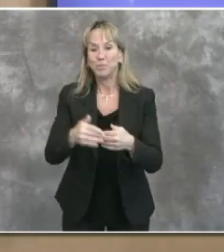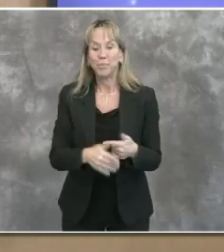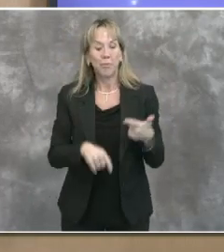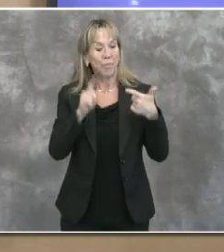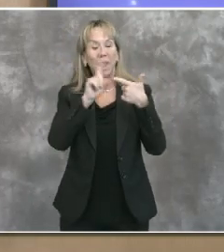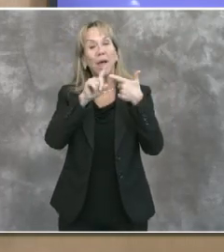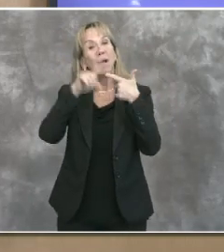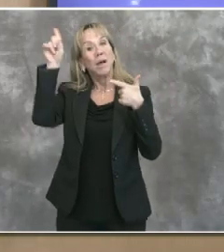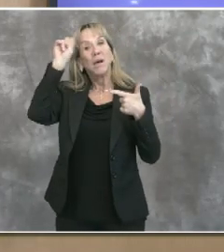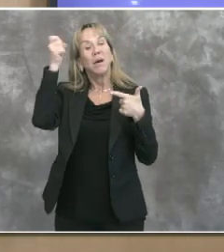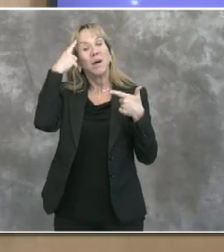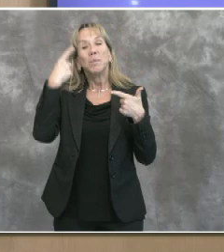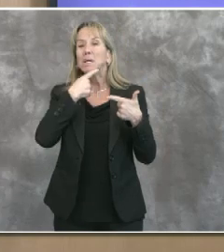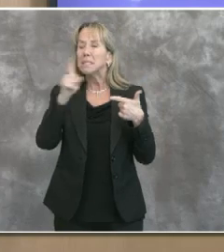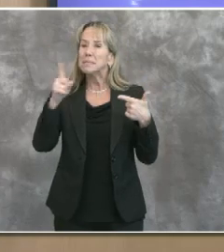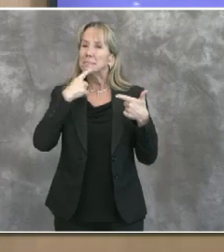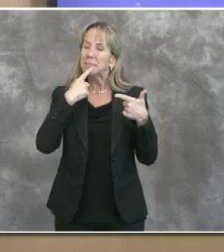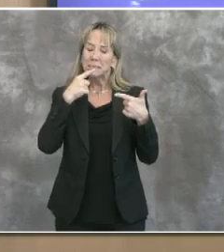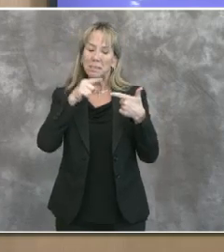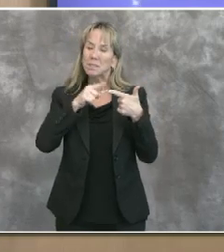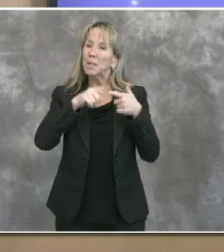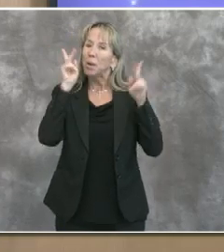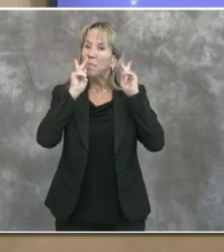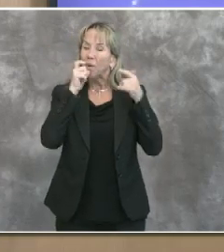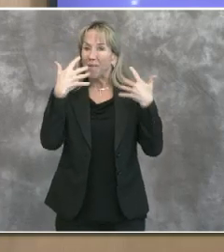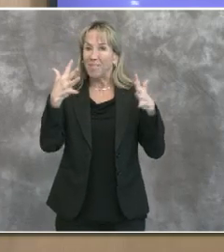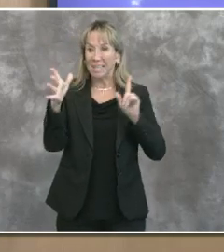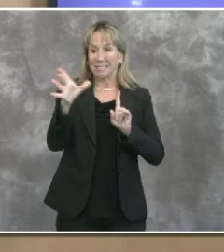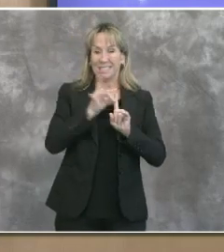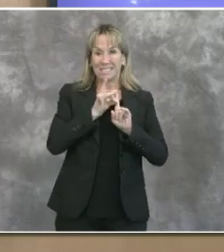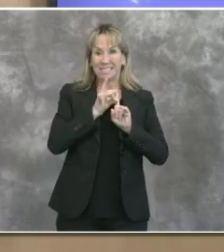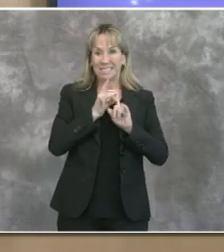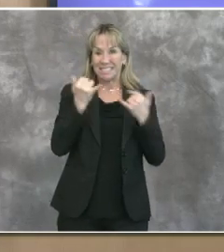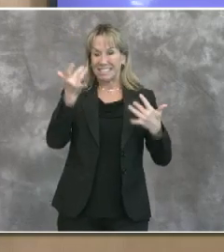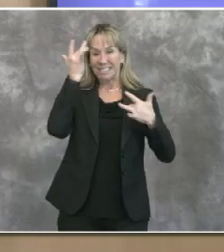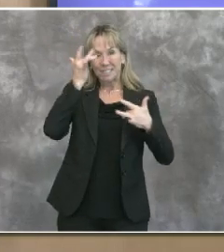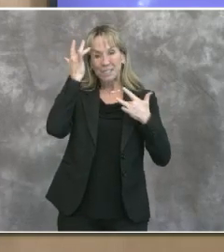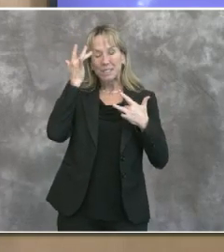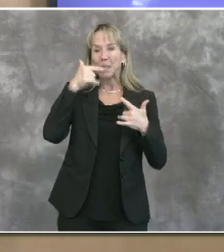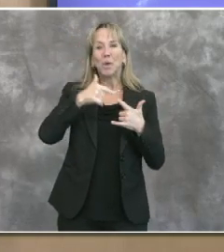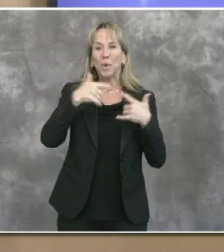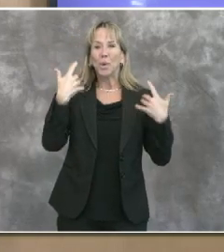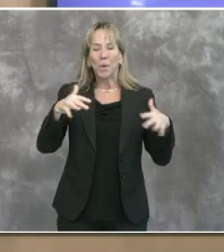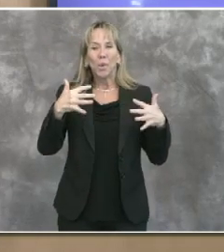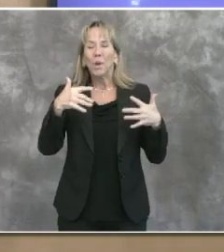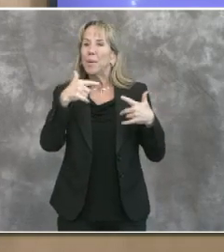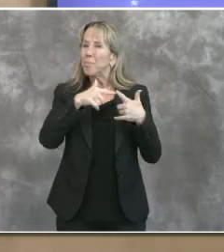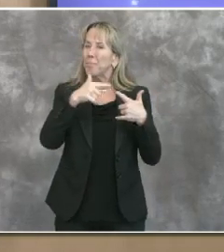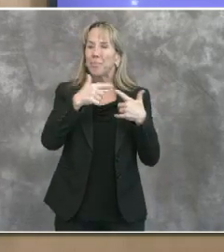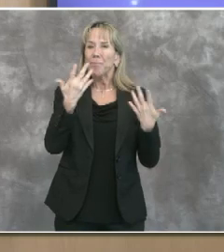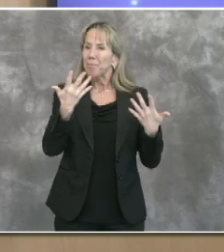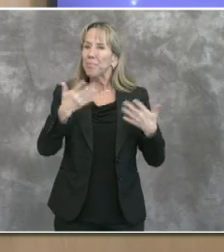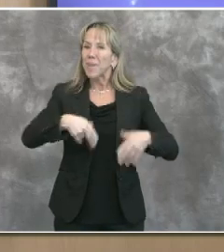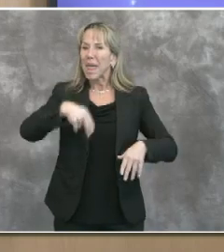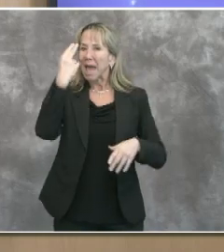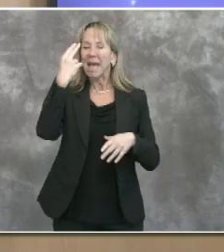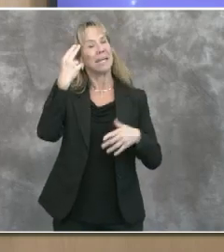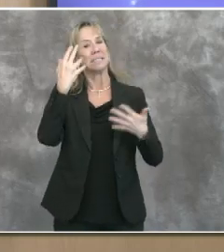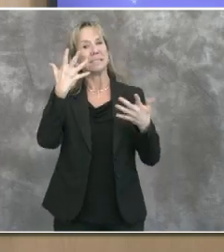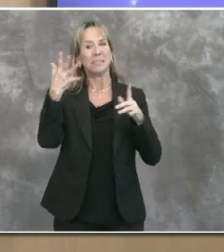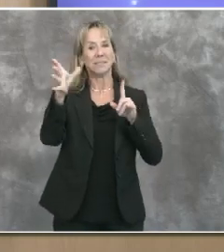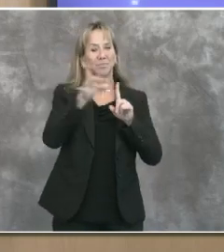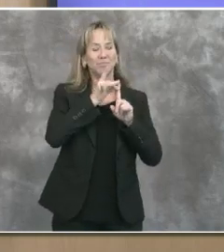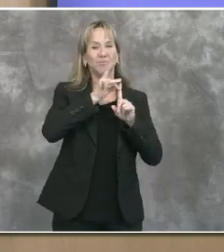about the ability to present infected persons who are most at risk or who face the greatest challenge or risk from